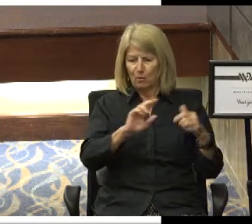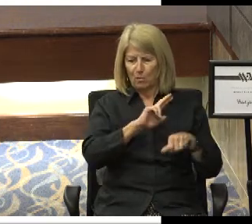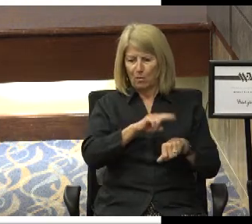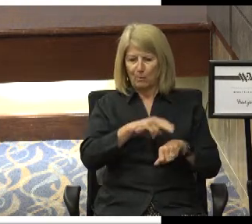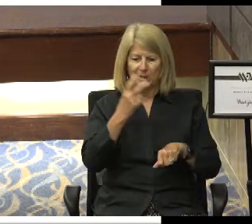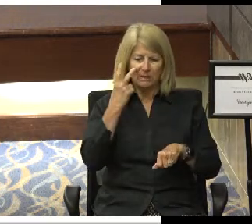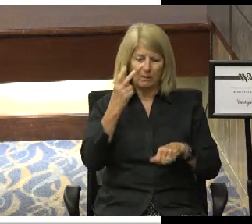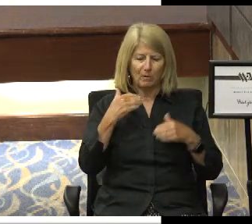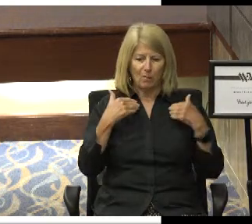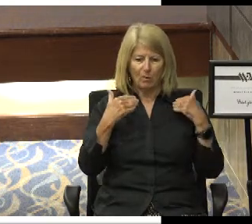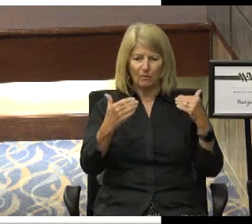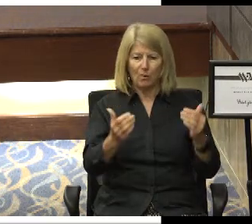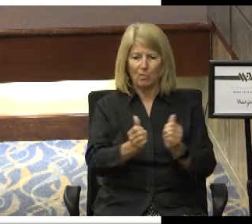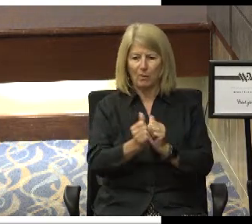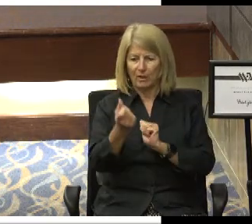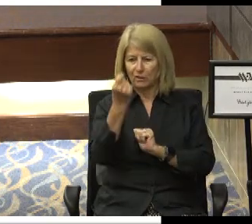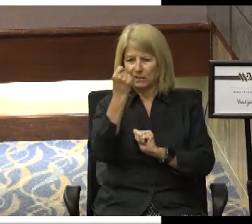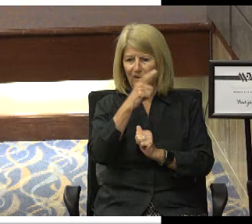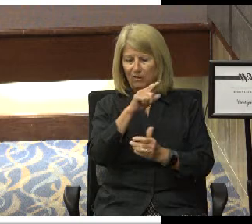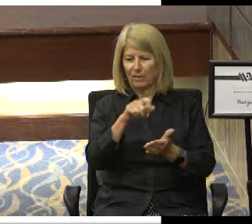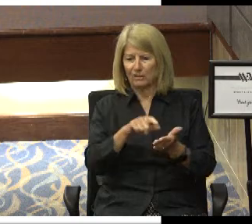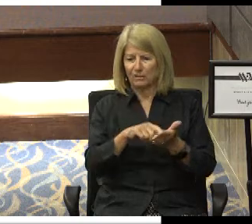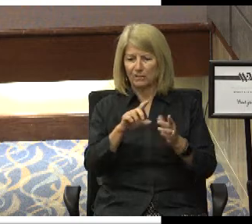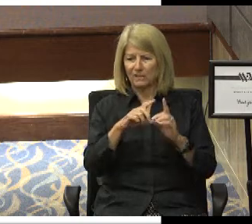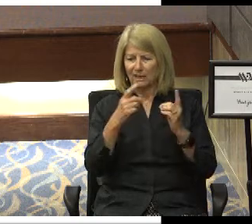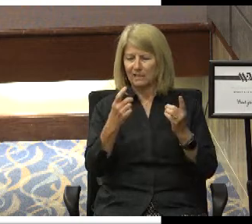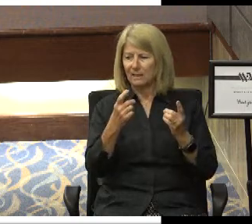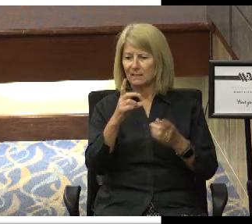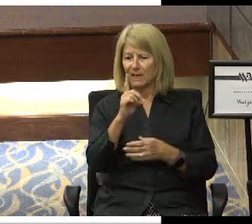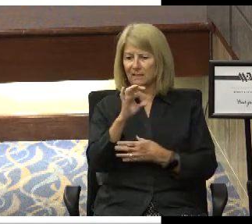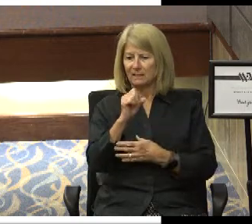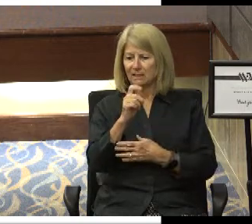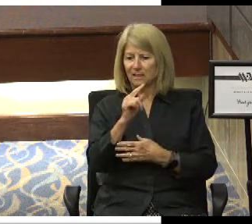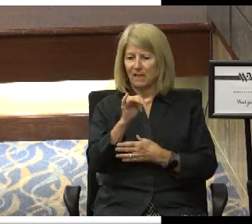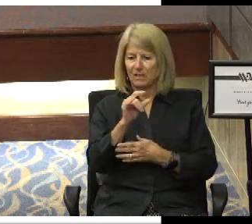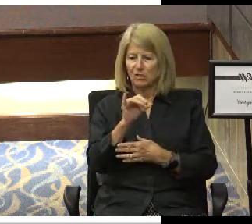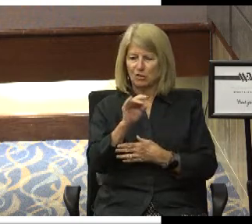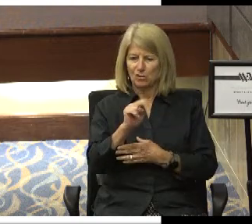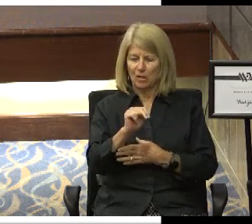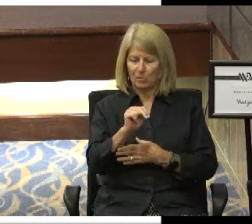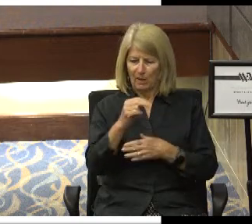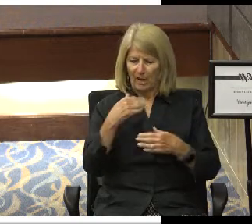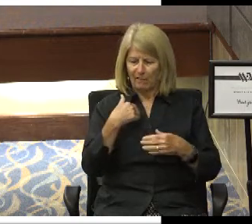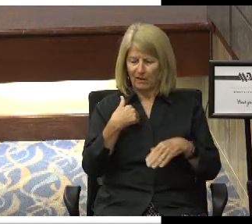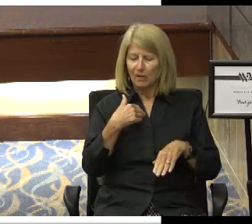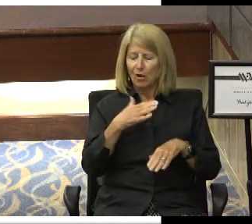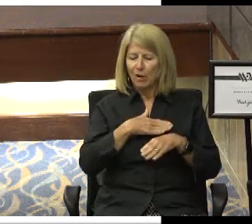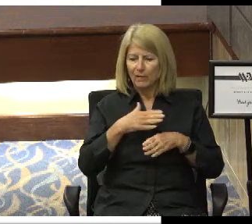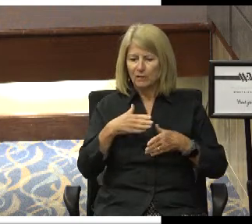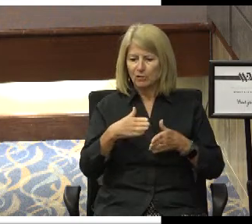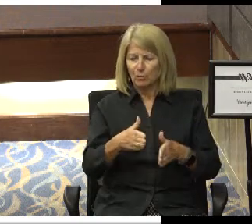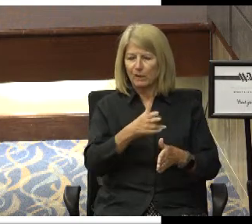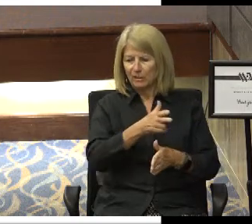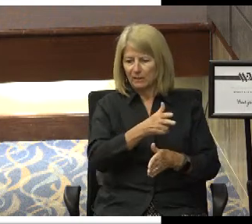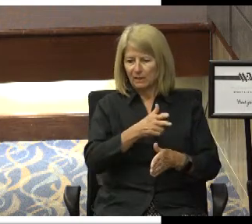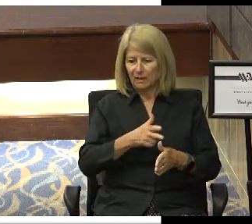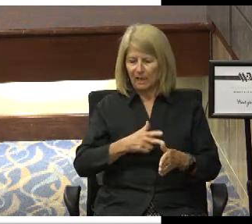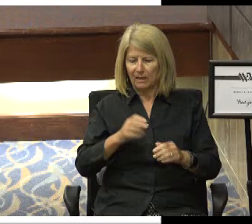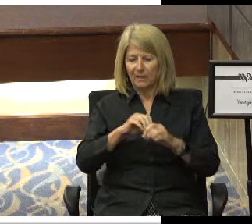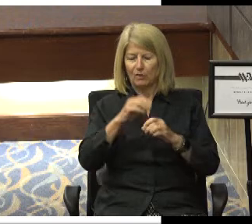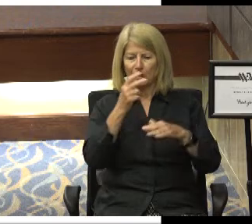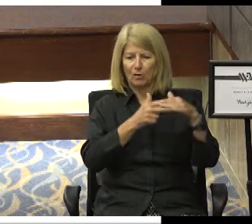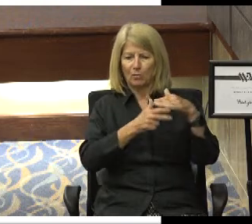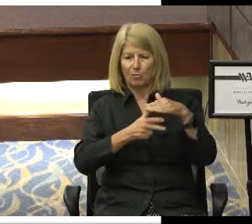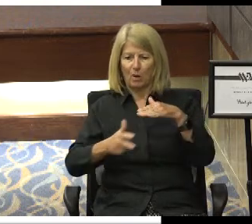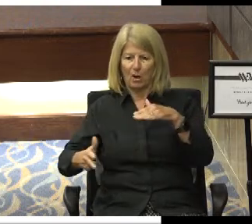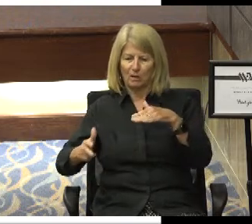with the understanding that this is a destination. We've got parking on street, in the garage, and there'll be valet as well.